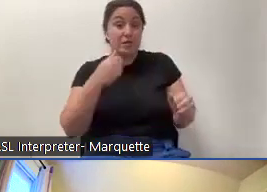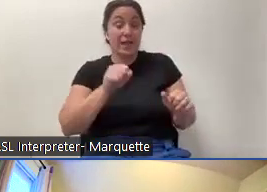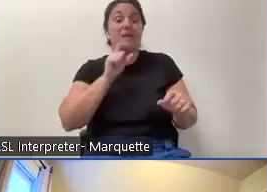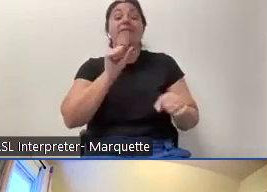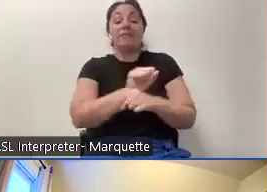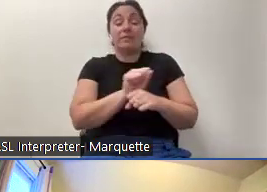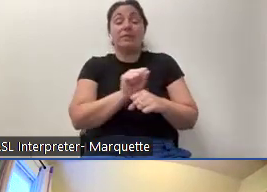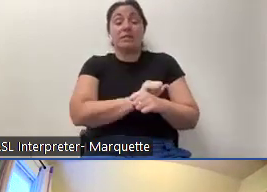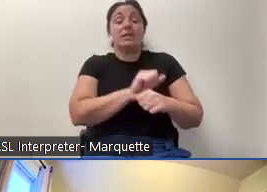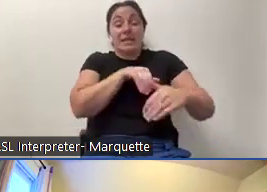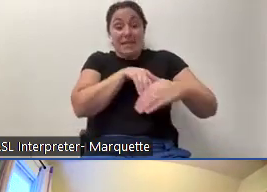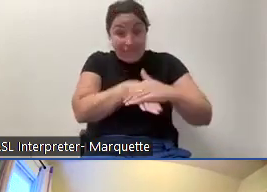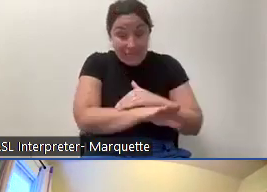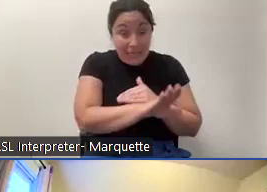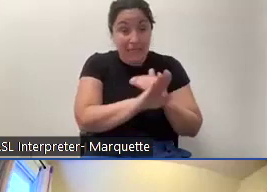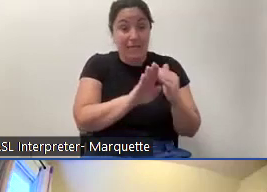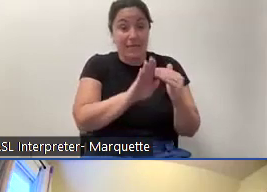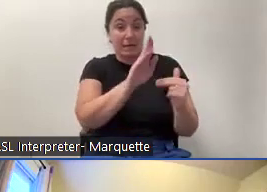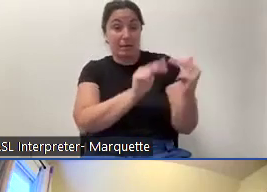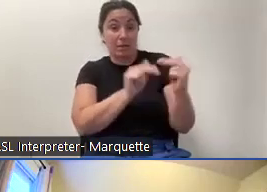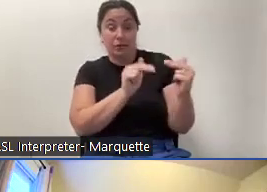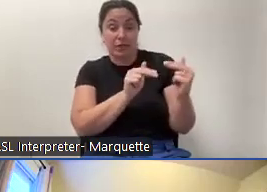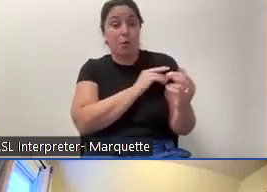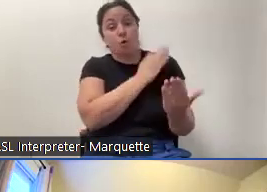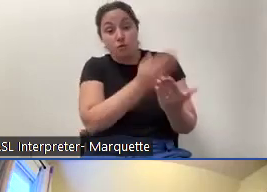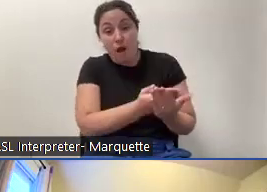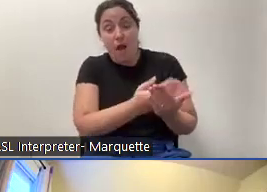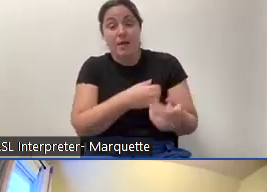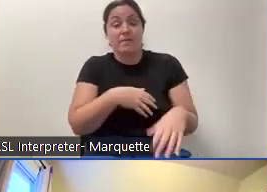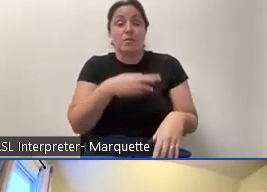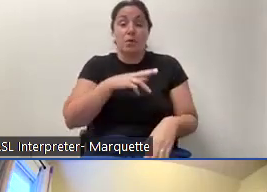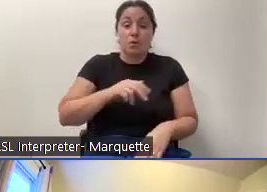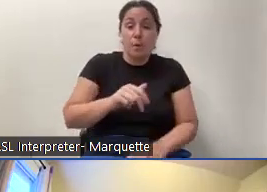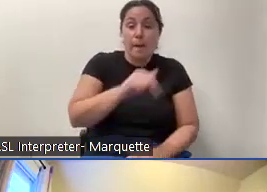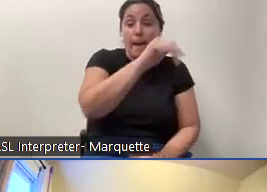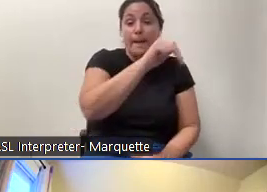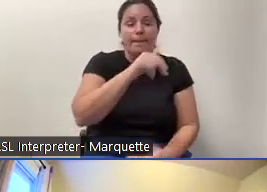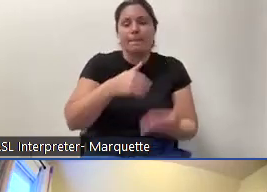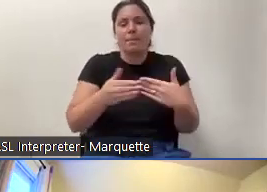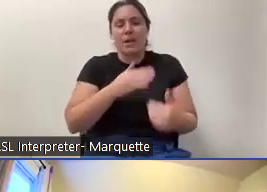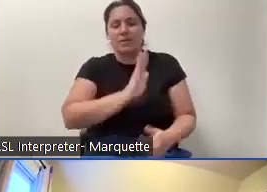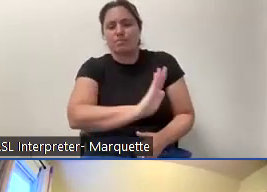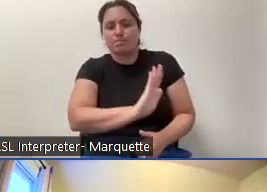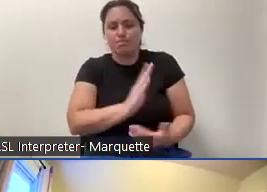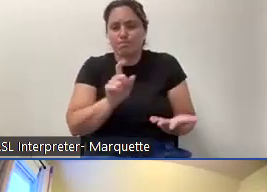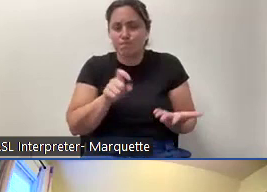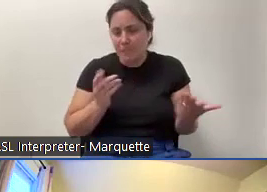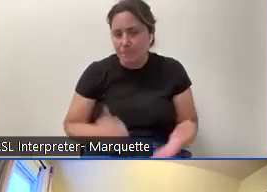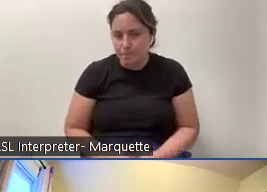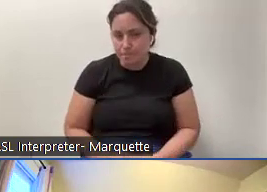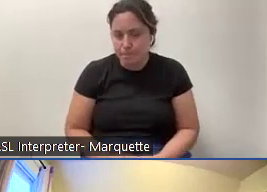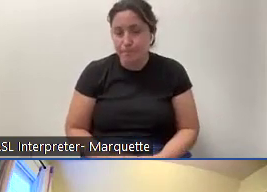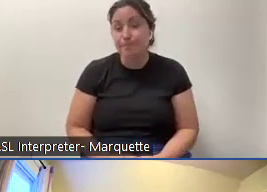access that building easily, ramps or whatever accessibility features are needed. It could